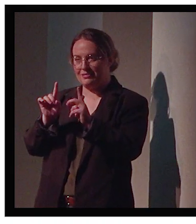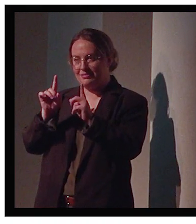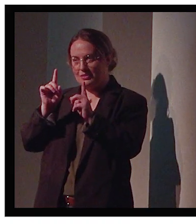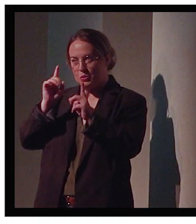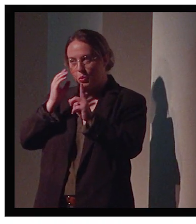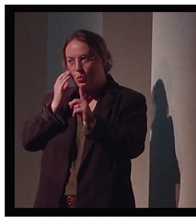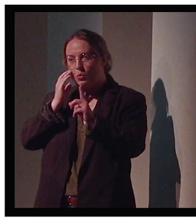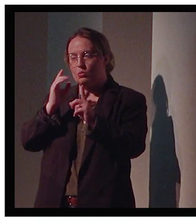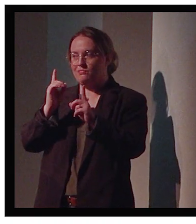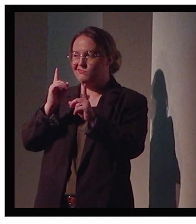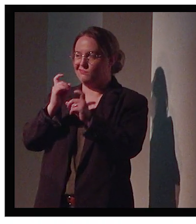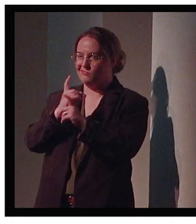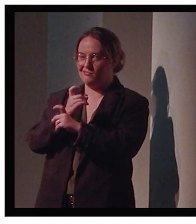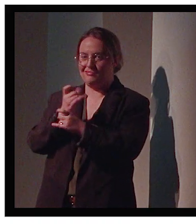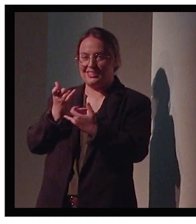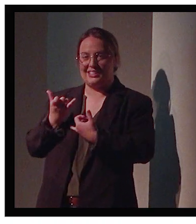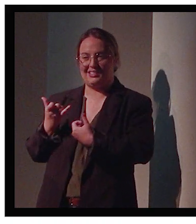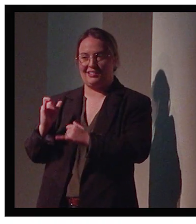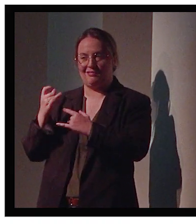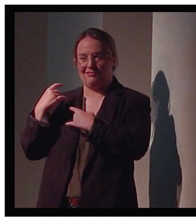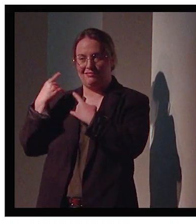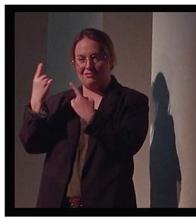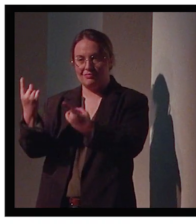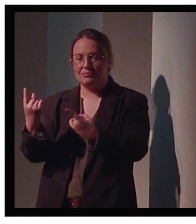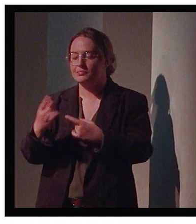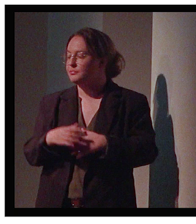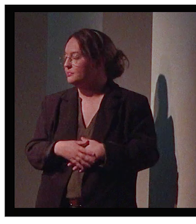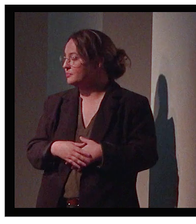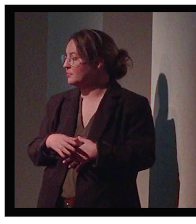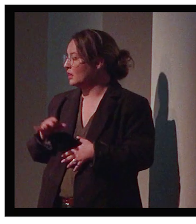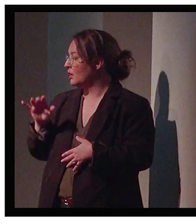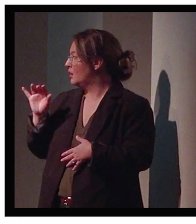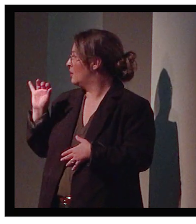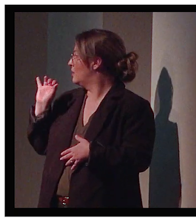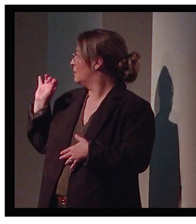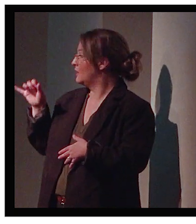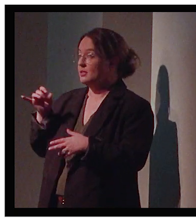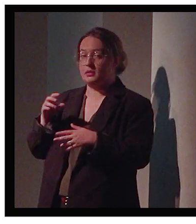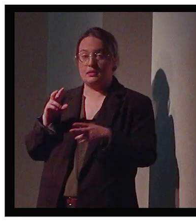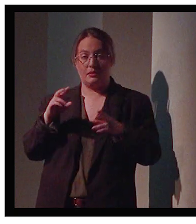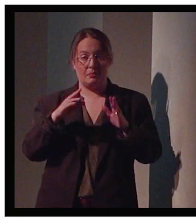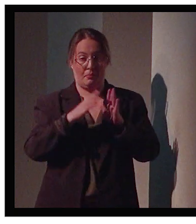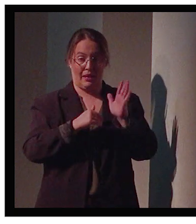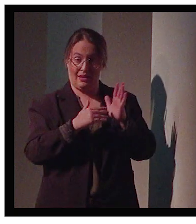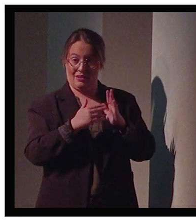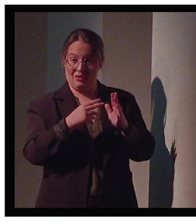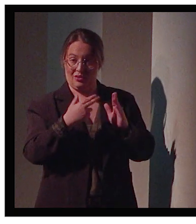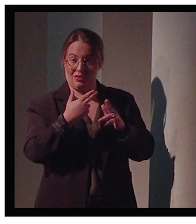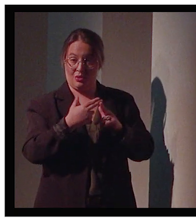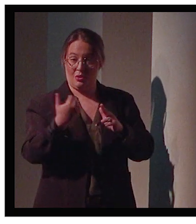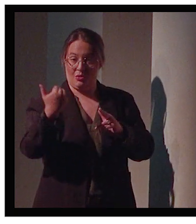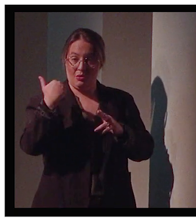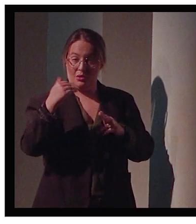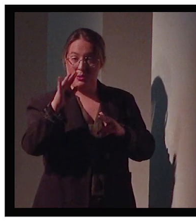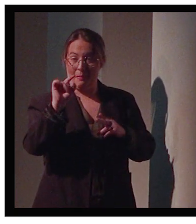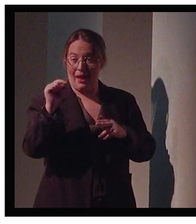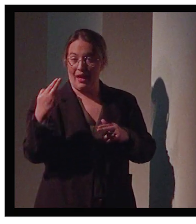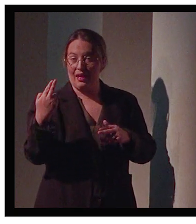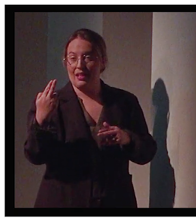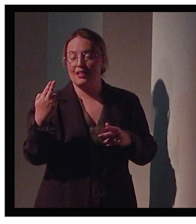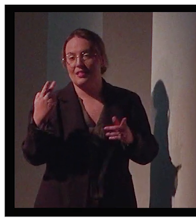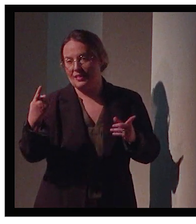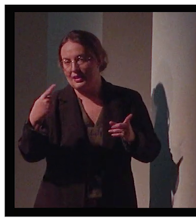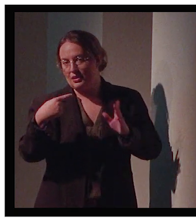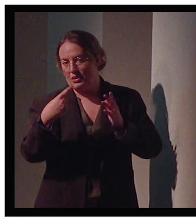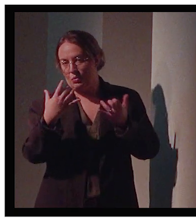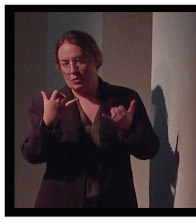Manet's Déjeuner painting was originally called The Bath, and like that artist, Degas also modernized the age-old subject